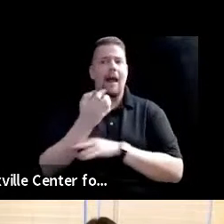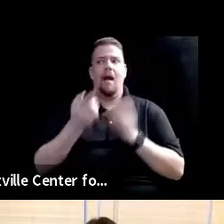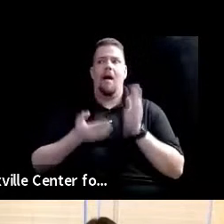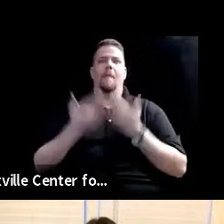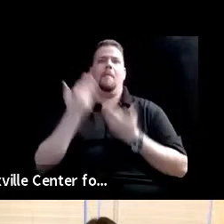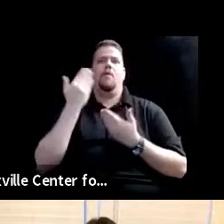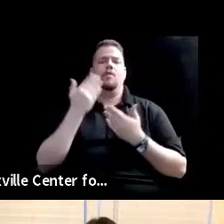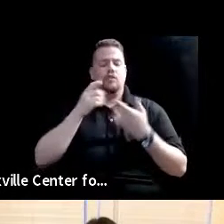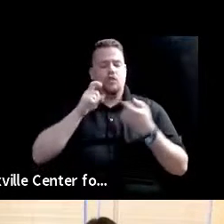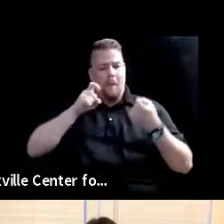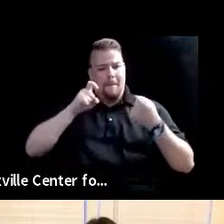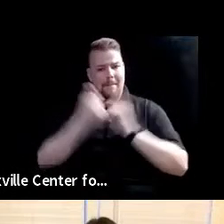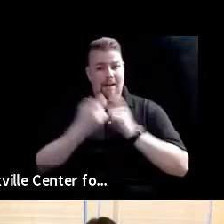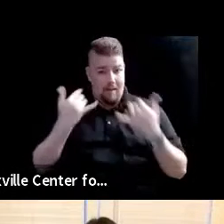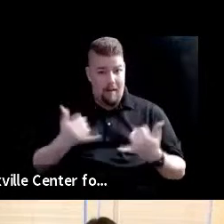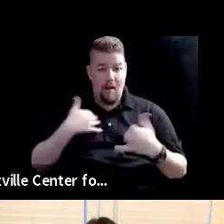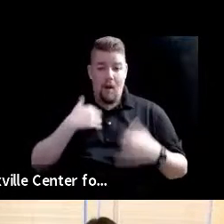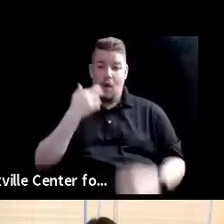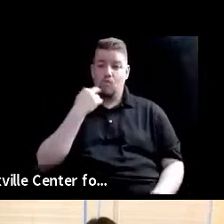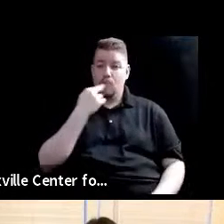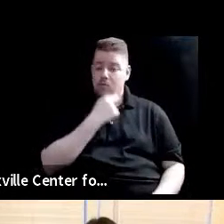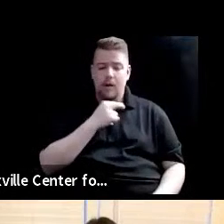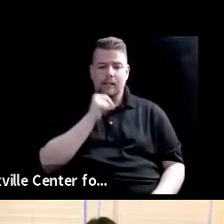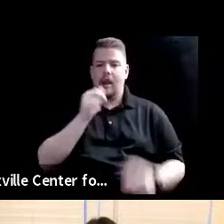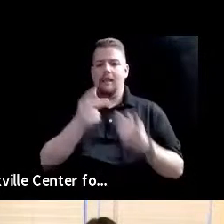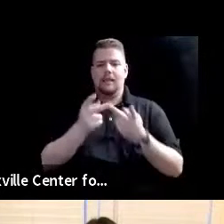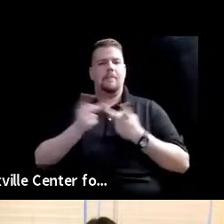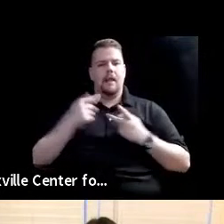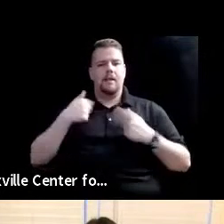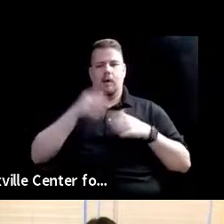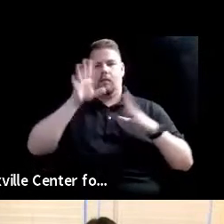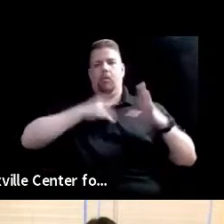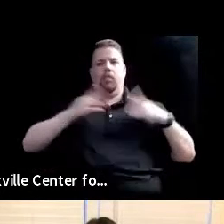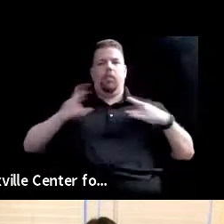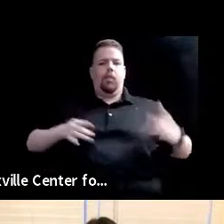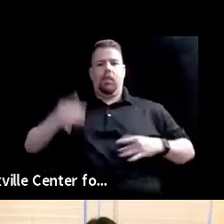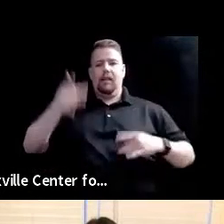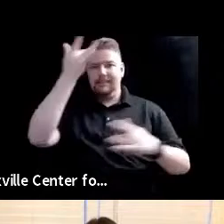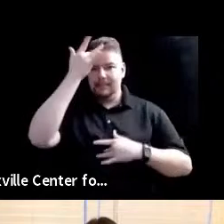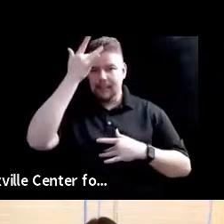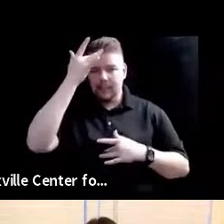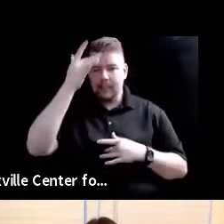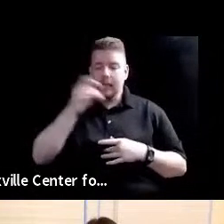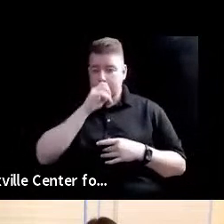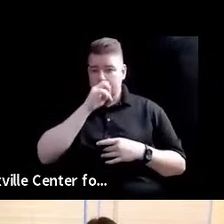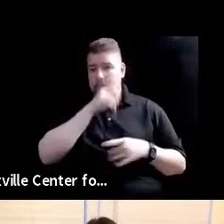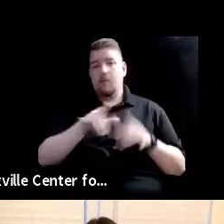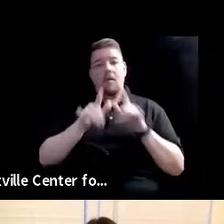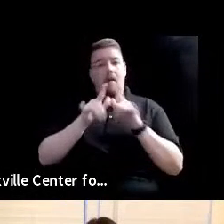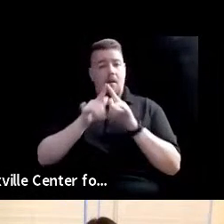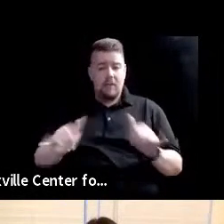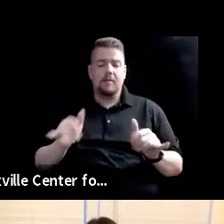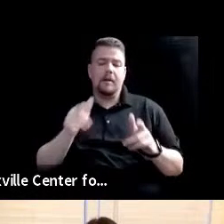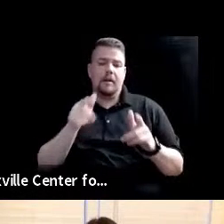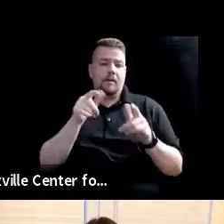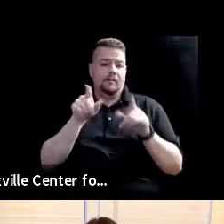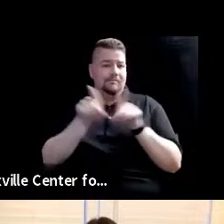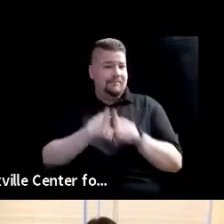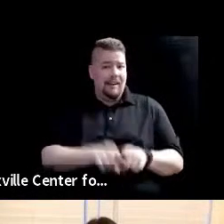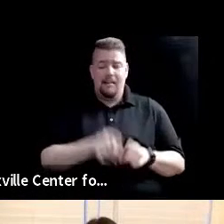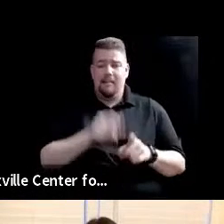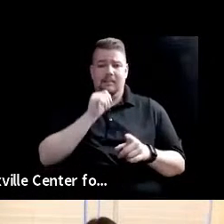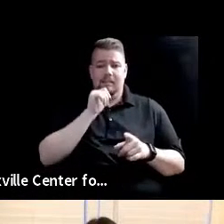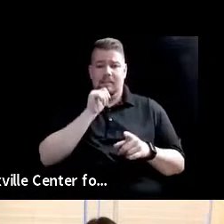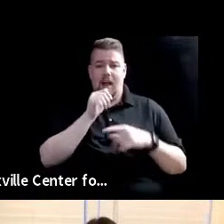as they are, since restaurants are not the place where people are getting sick, nor are they the place where we're sending people